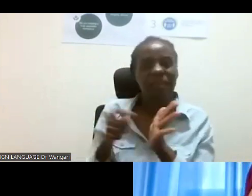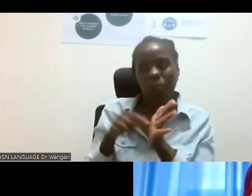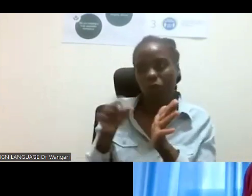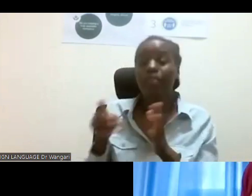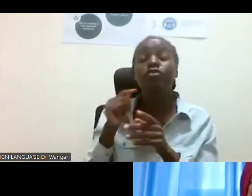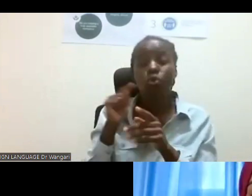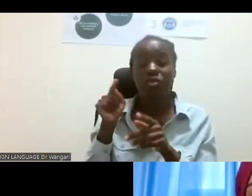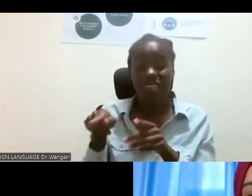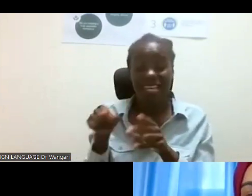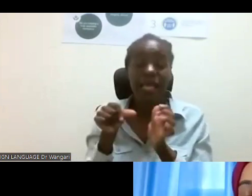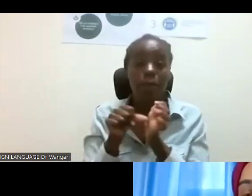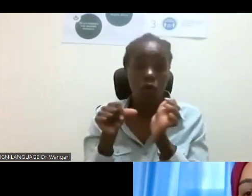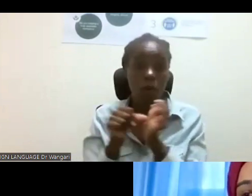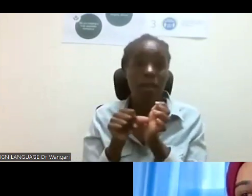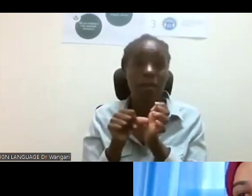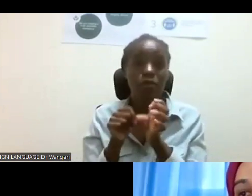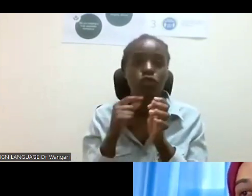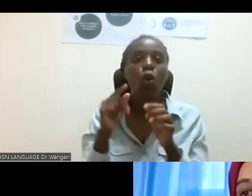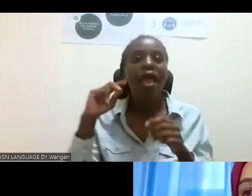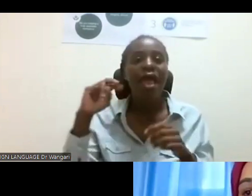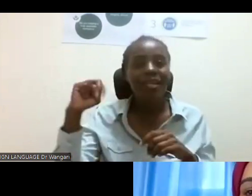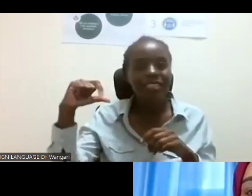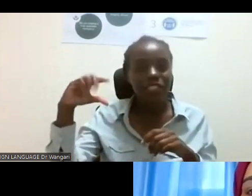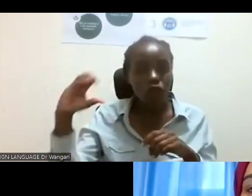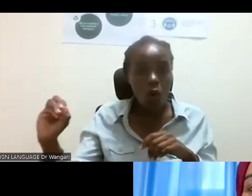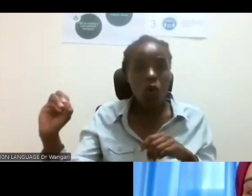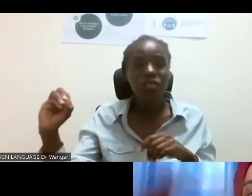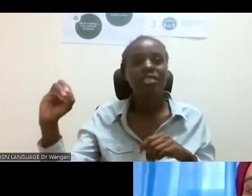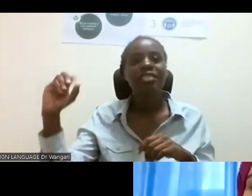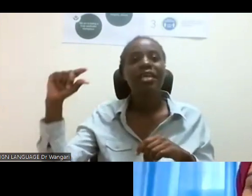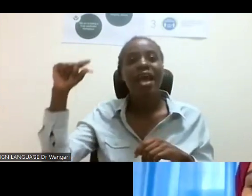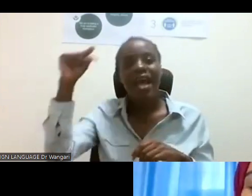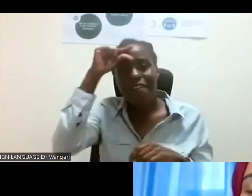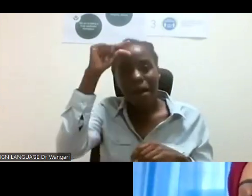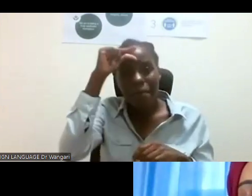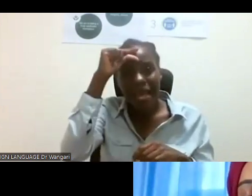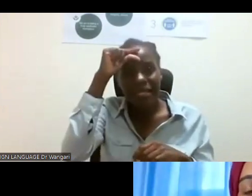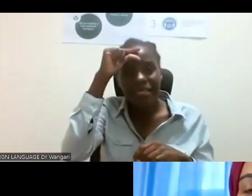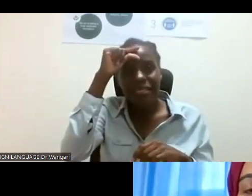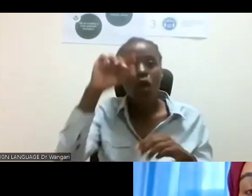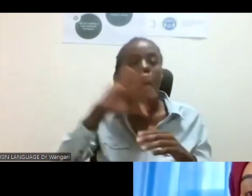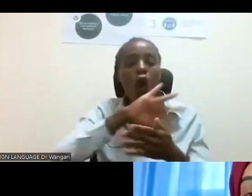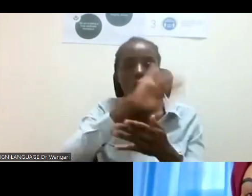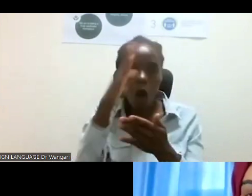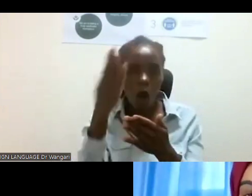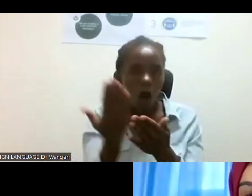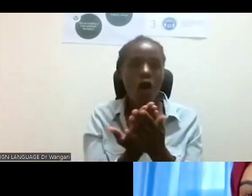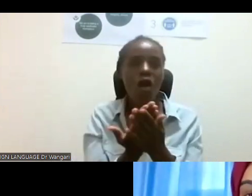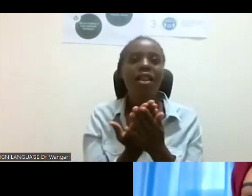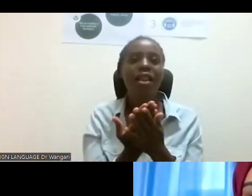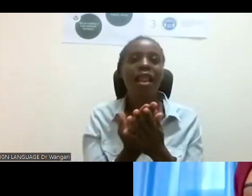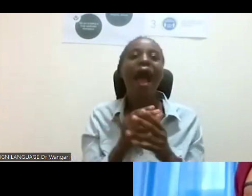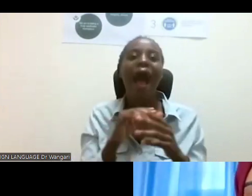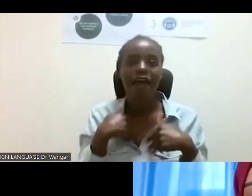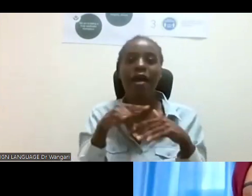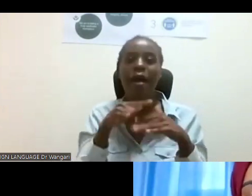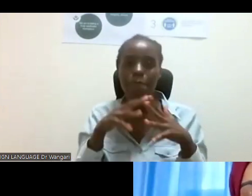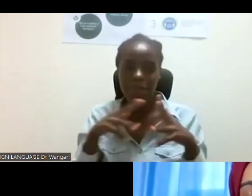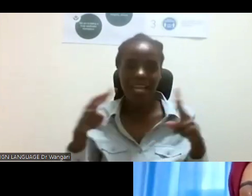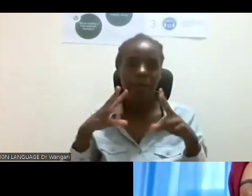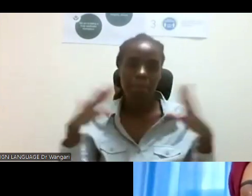for NGOs, for the government, but as a whole, there is a huge gap in this